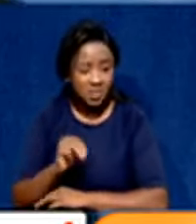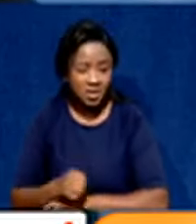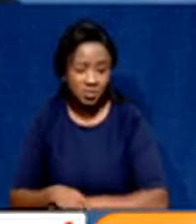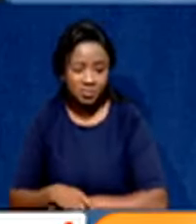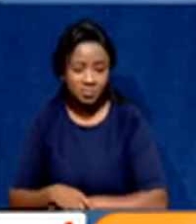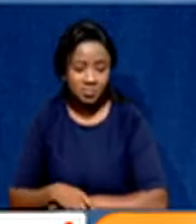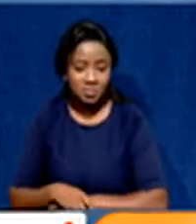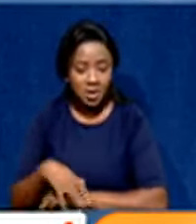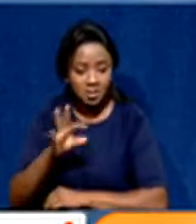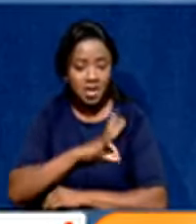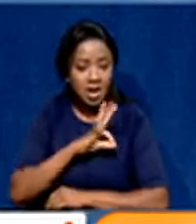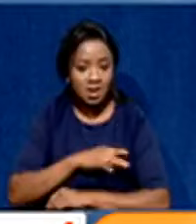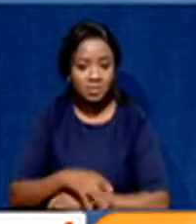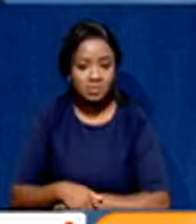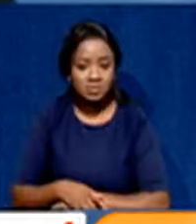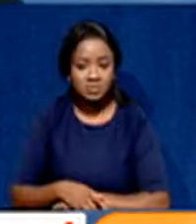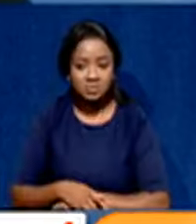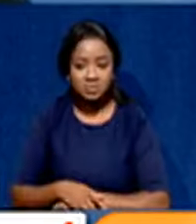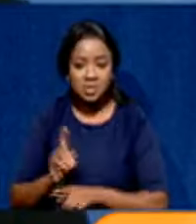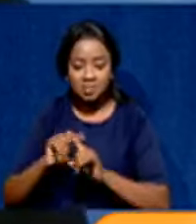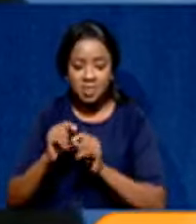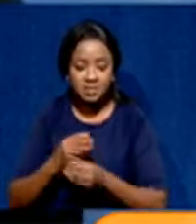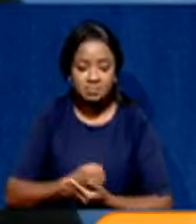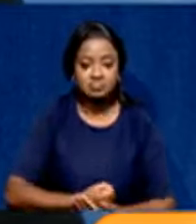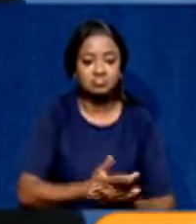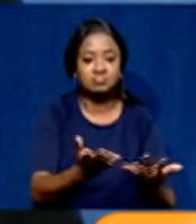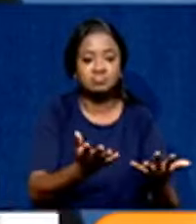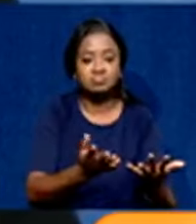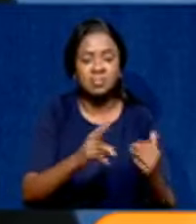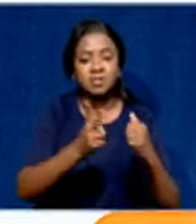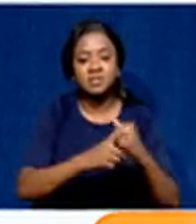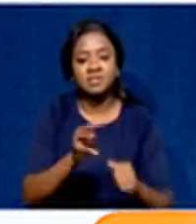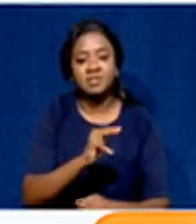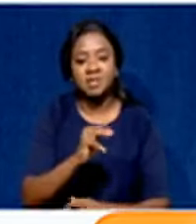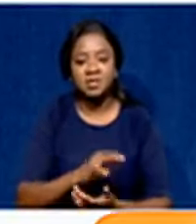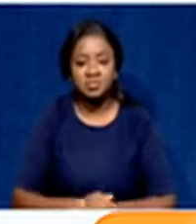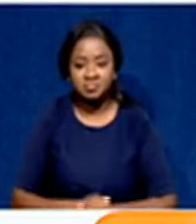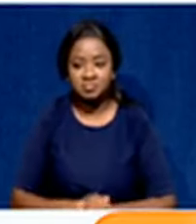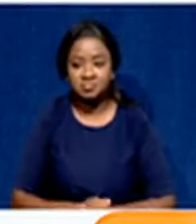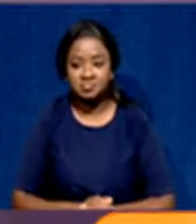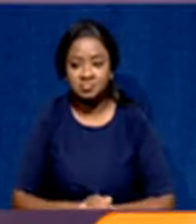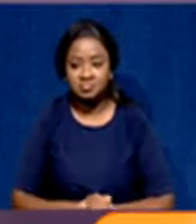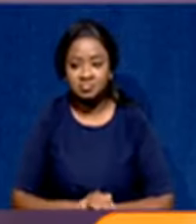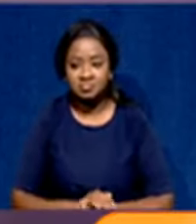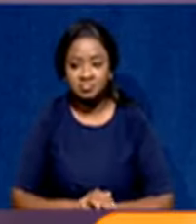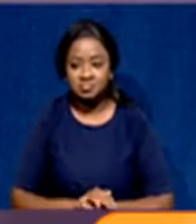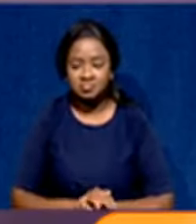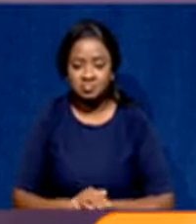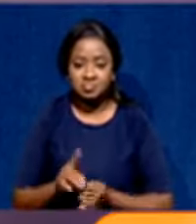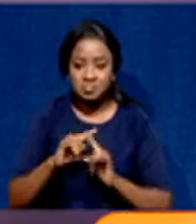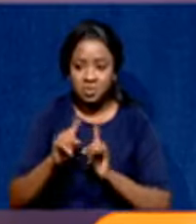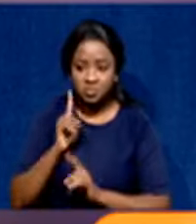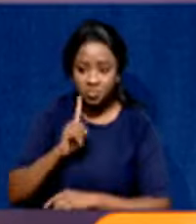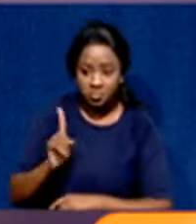in allowances, only to distribute 7 million. However, in his own defense, MCSK